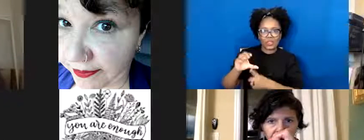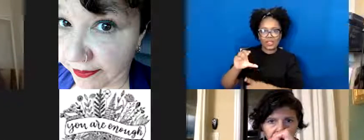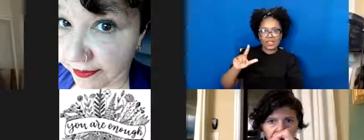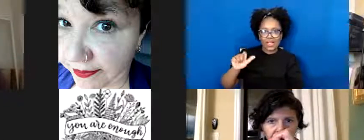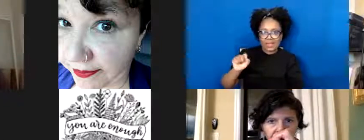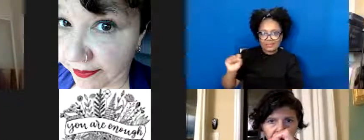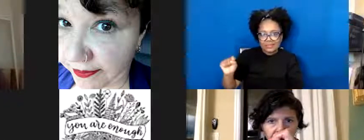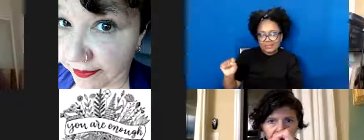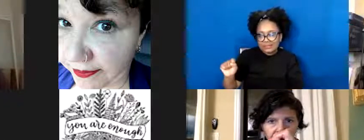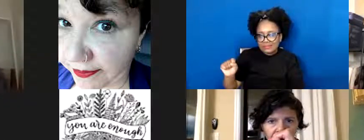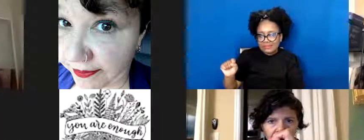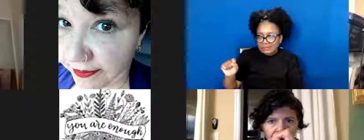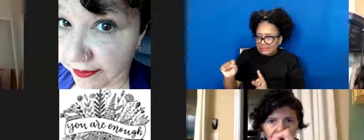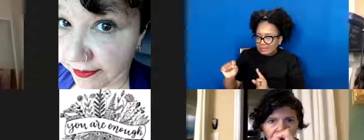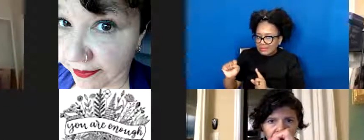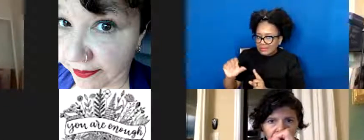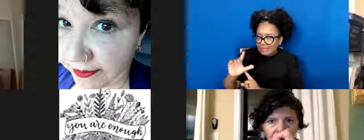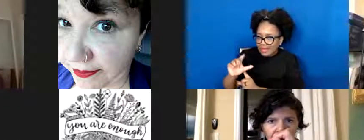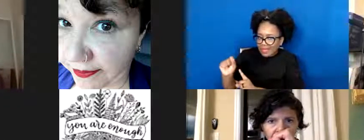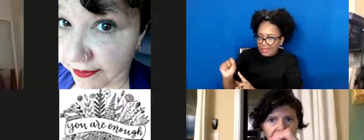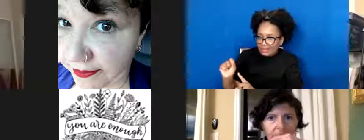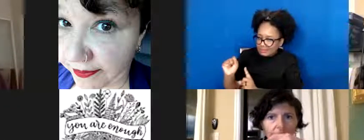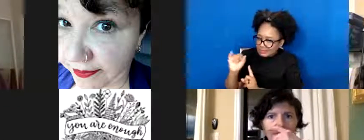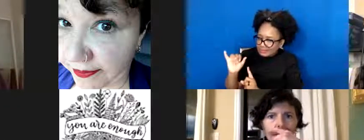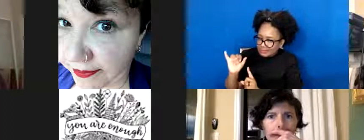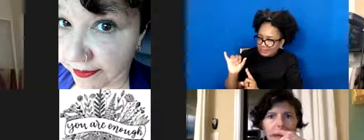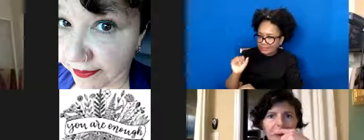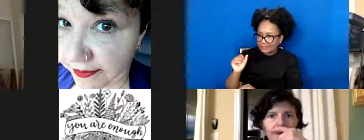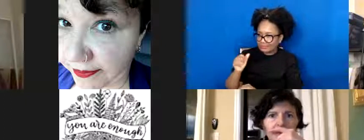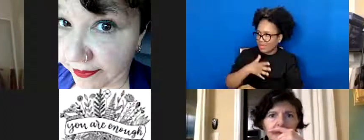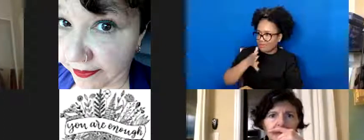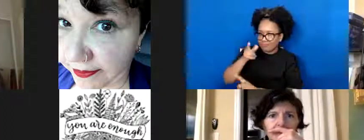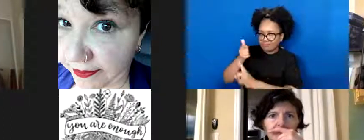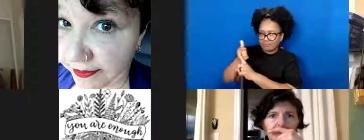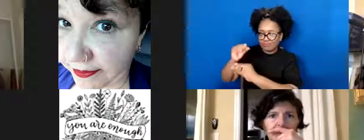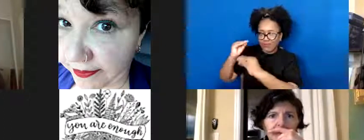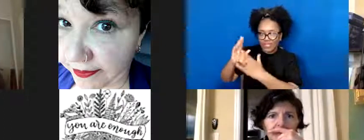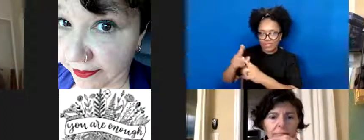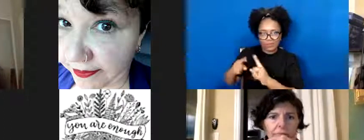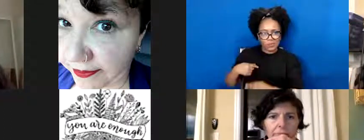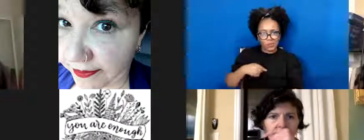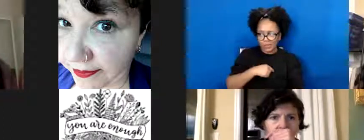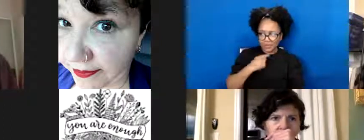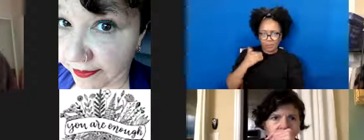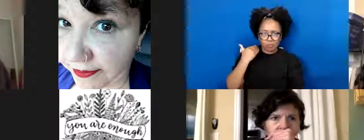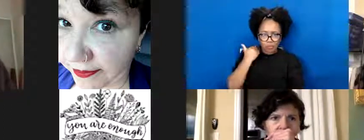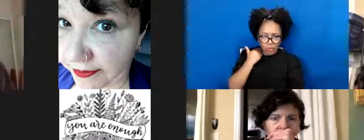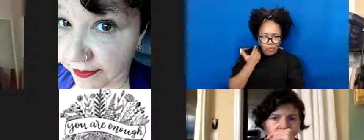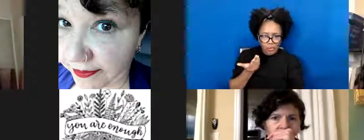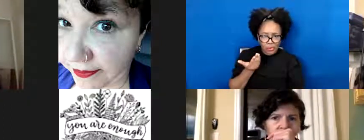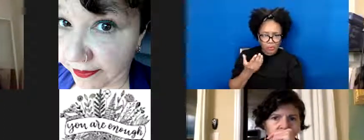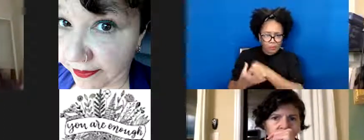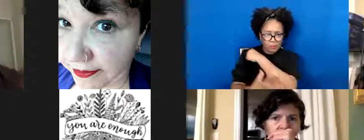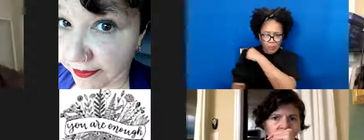was very, very broke and there were evictions always on my door. So how would you think yourself in terms of class, and how